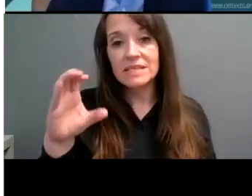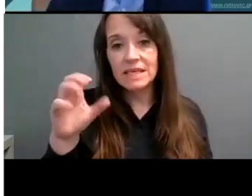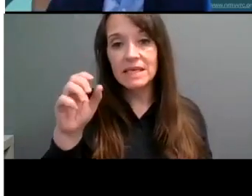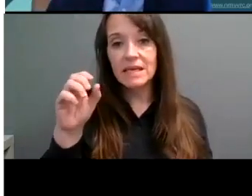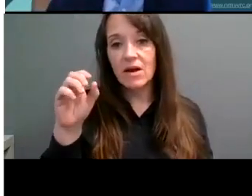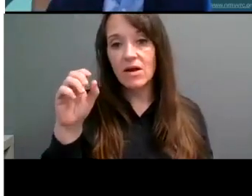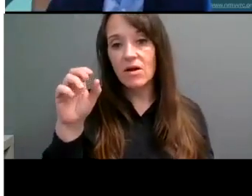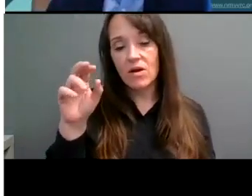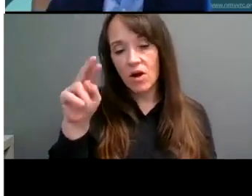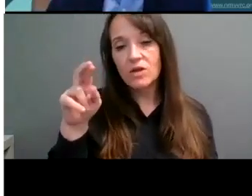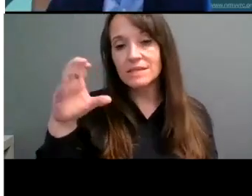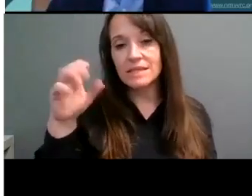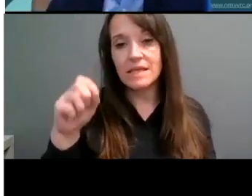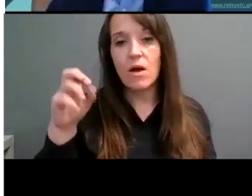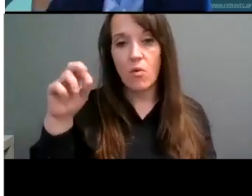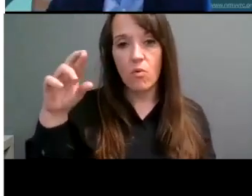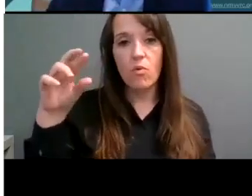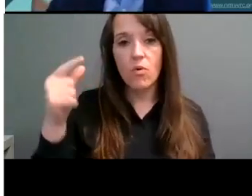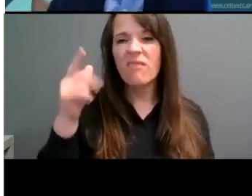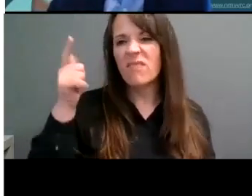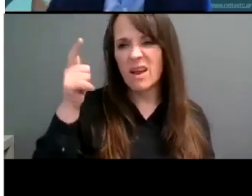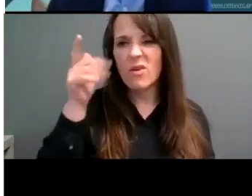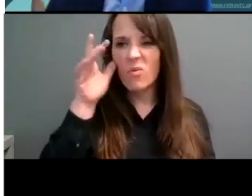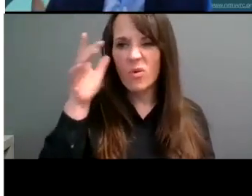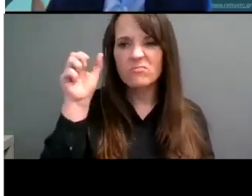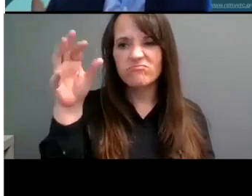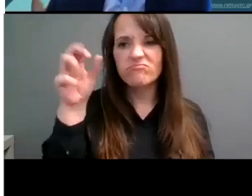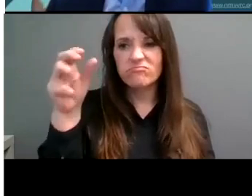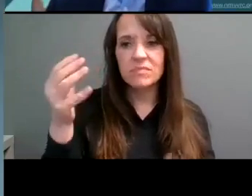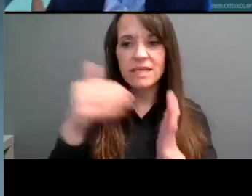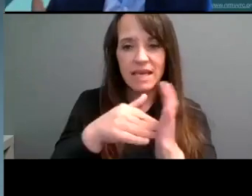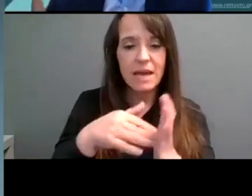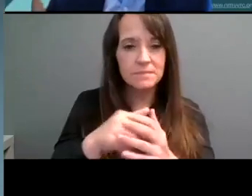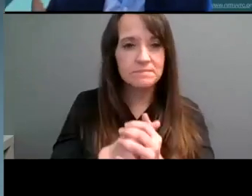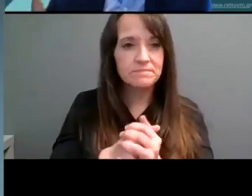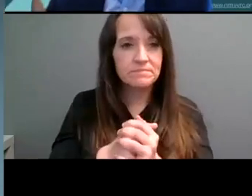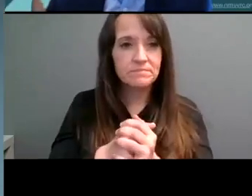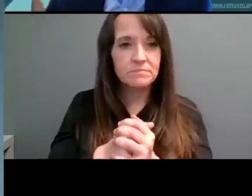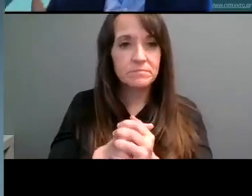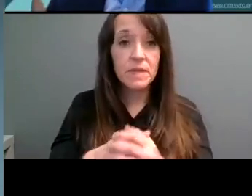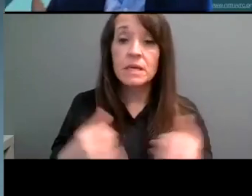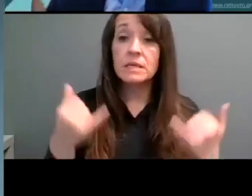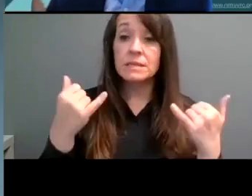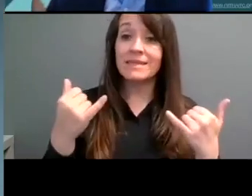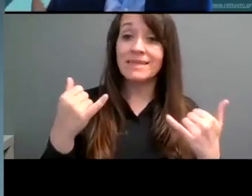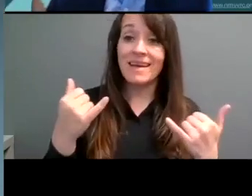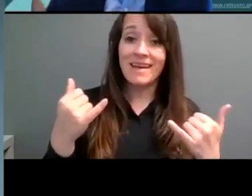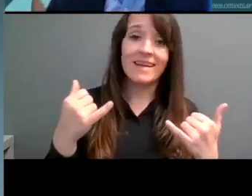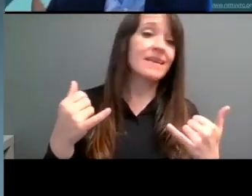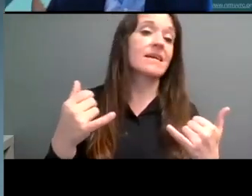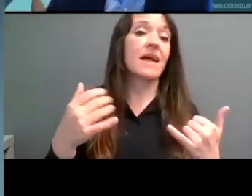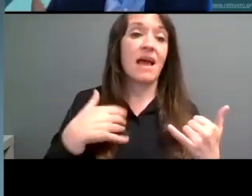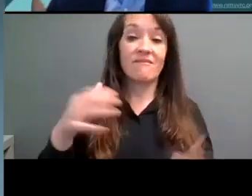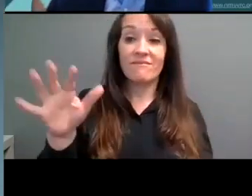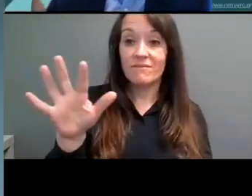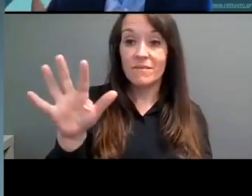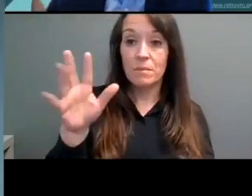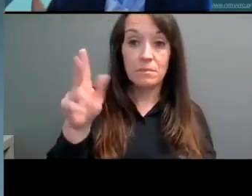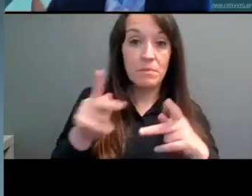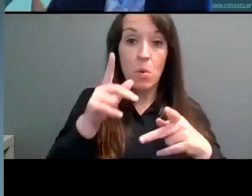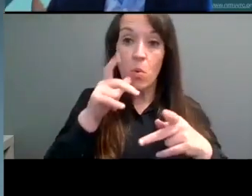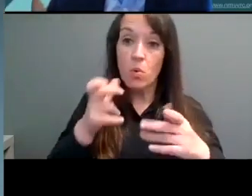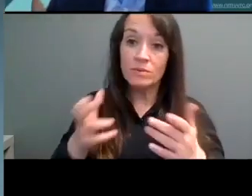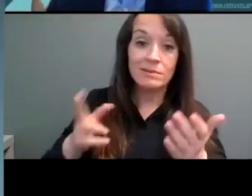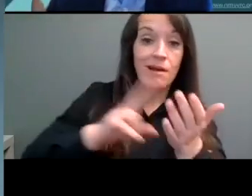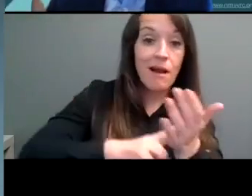You'll see that again later on in the slides, don't worry. So today, I'm pleased to say that we have 576